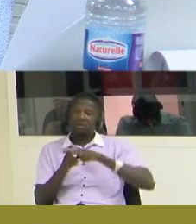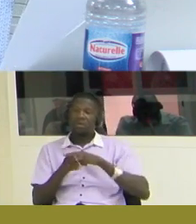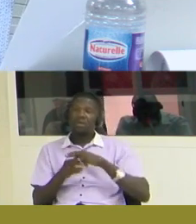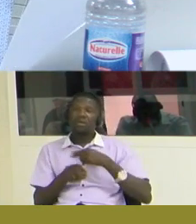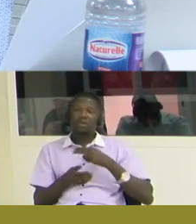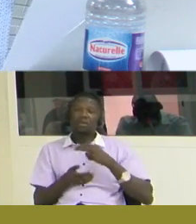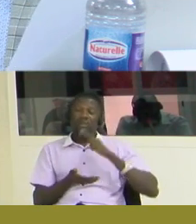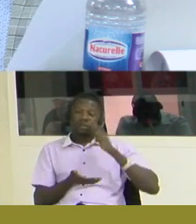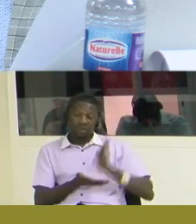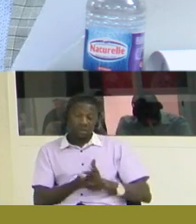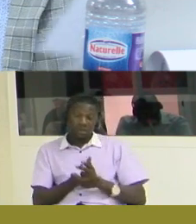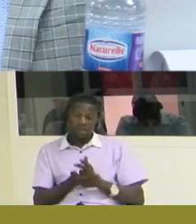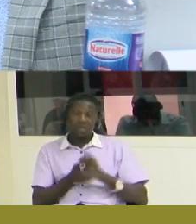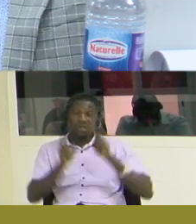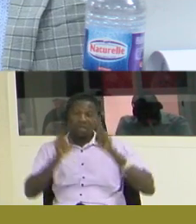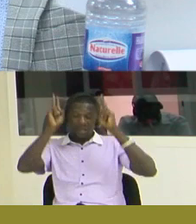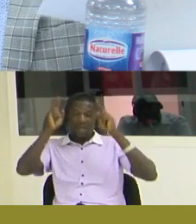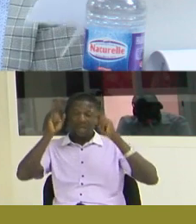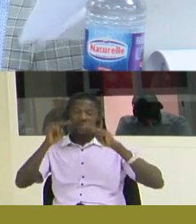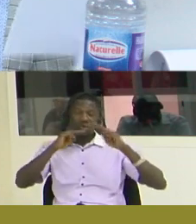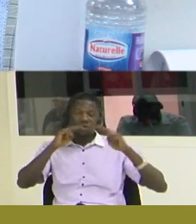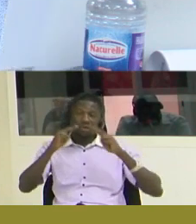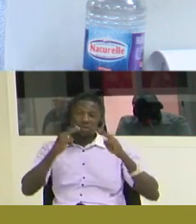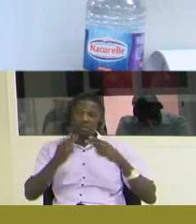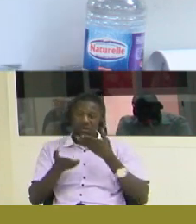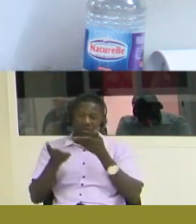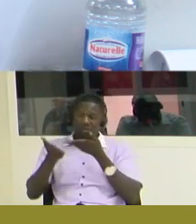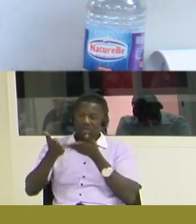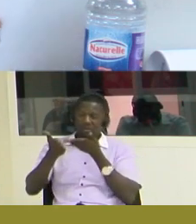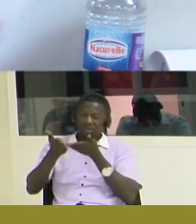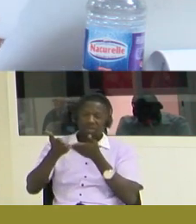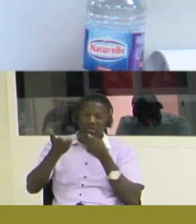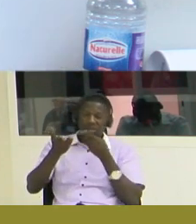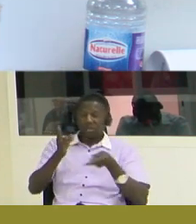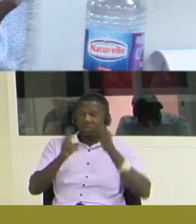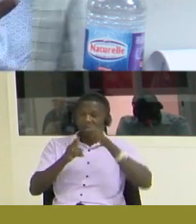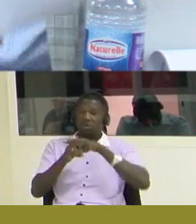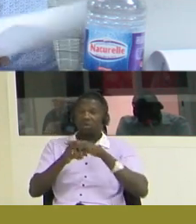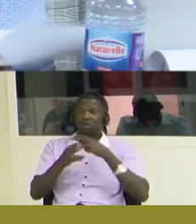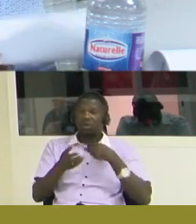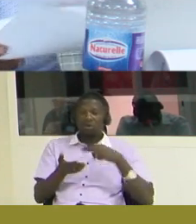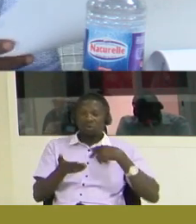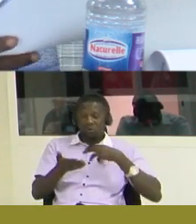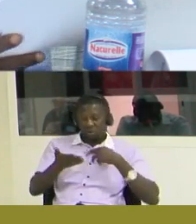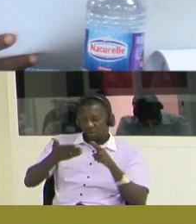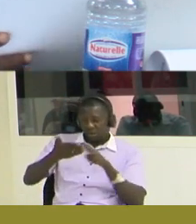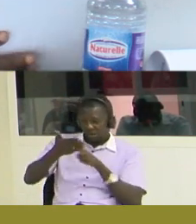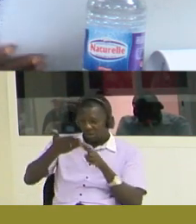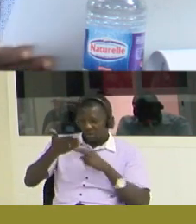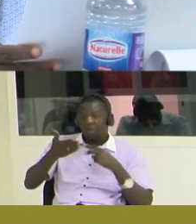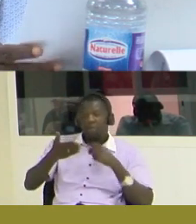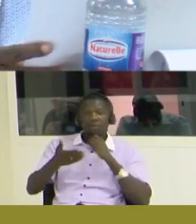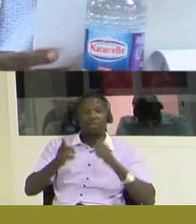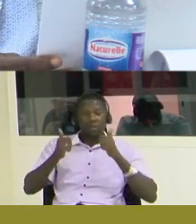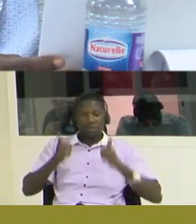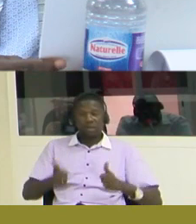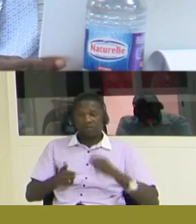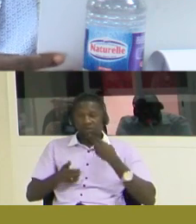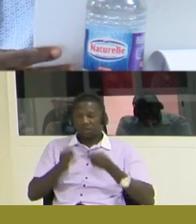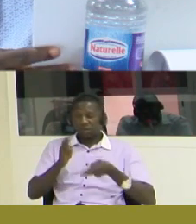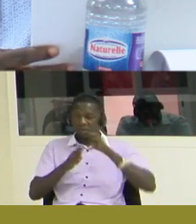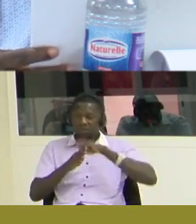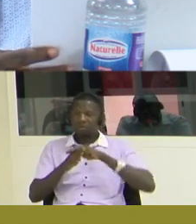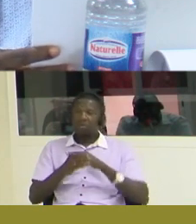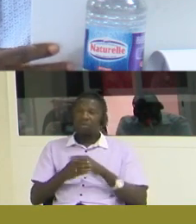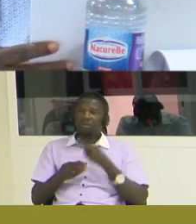Jamie's story that's the report and may I read out mr. chair for the record this is